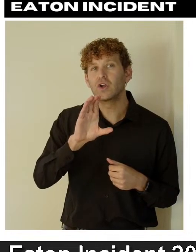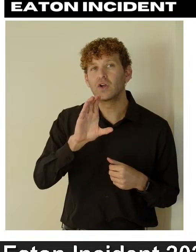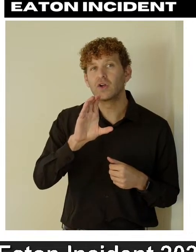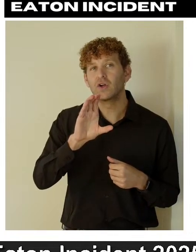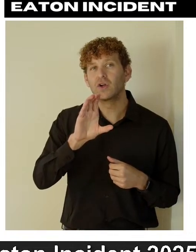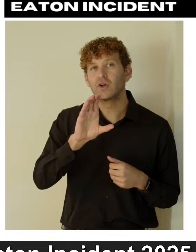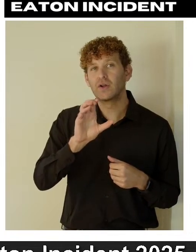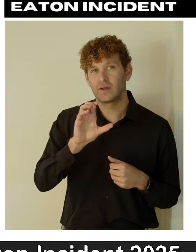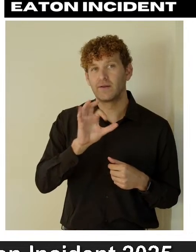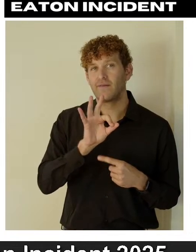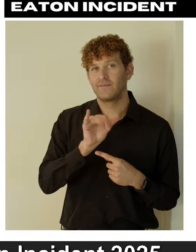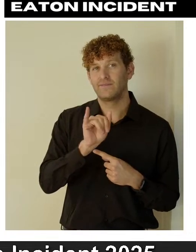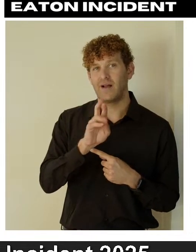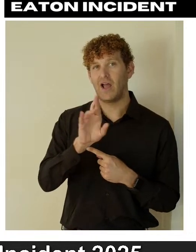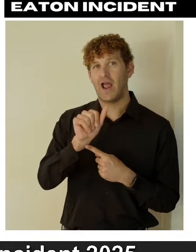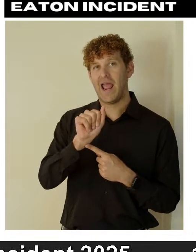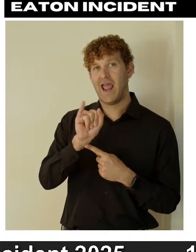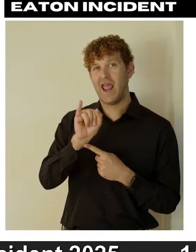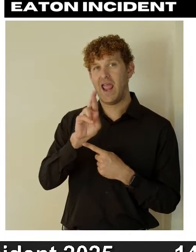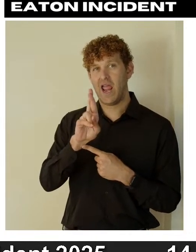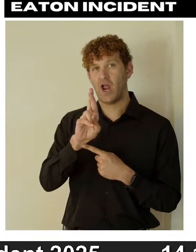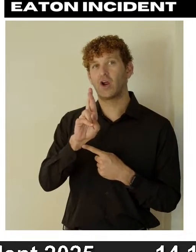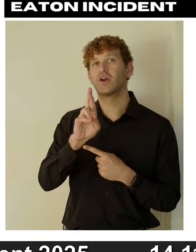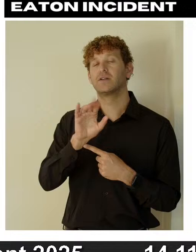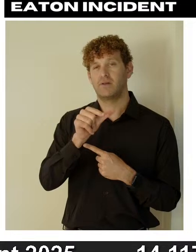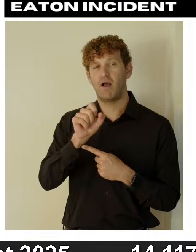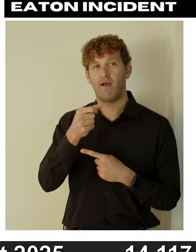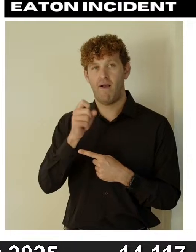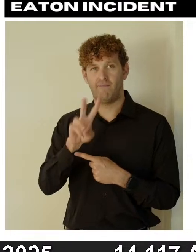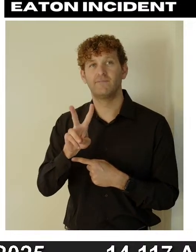up. Many of the questions I'm getting about the